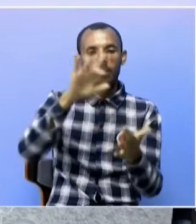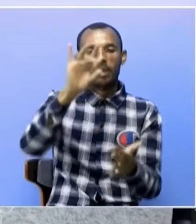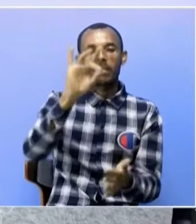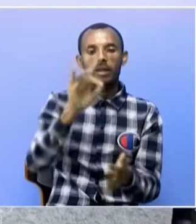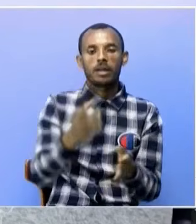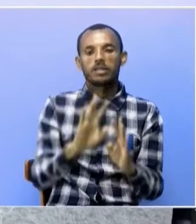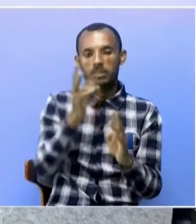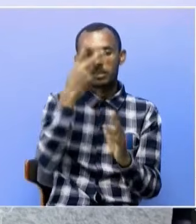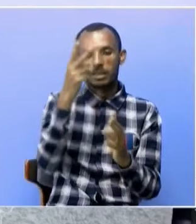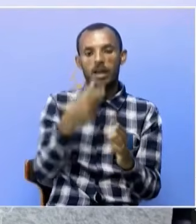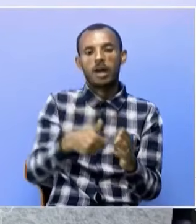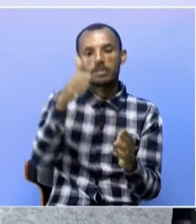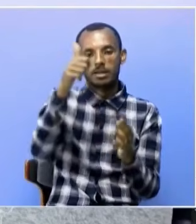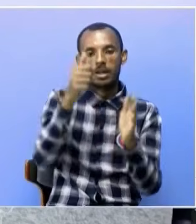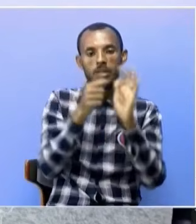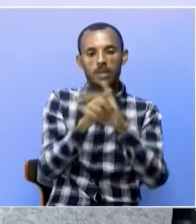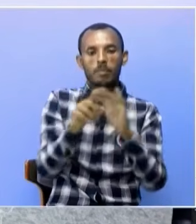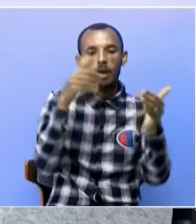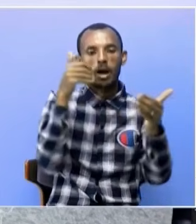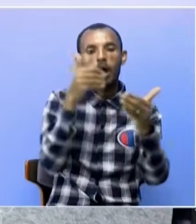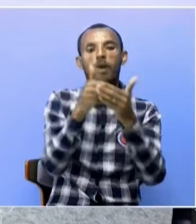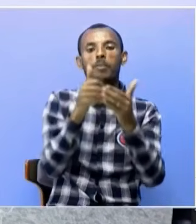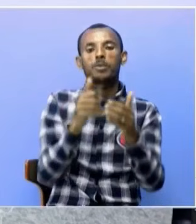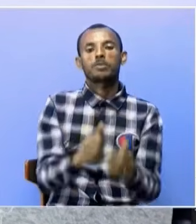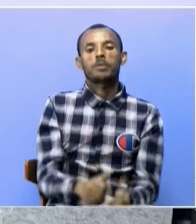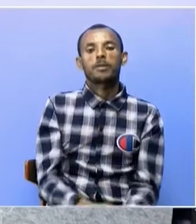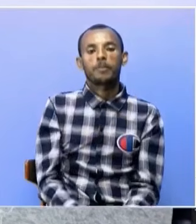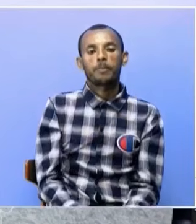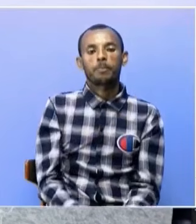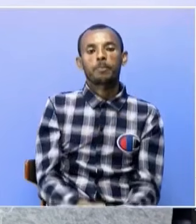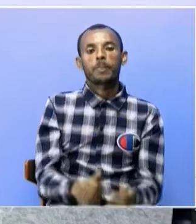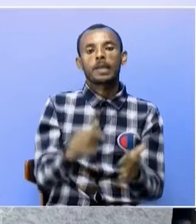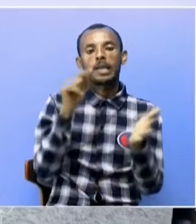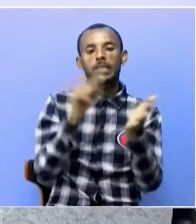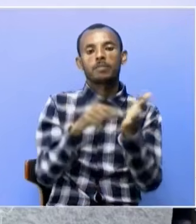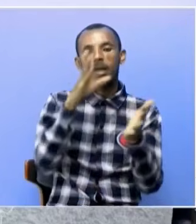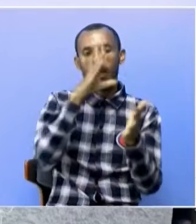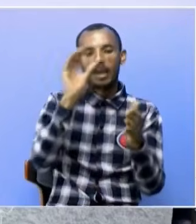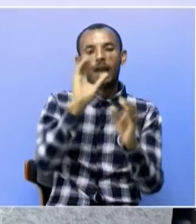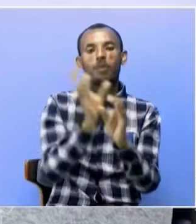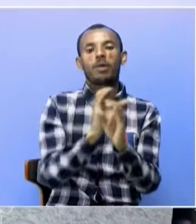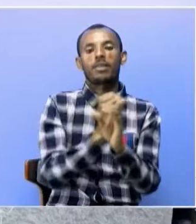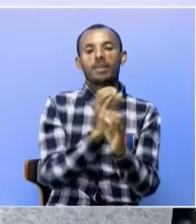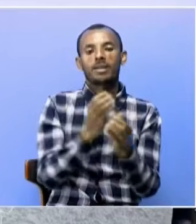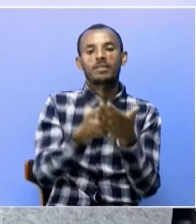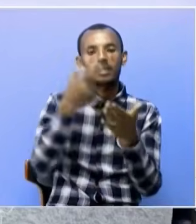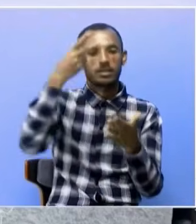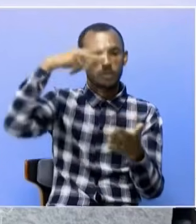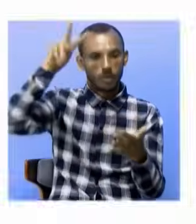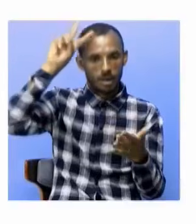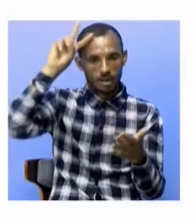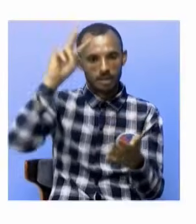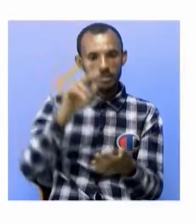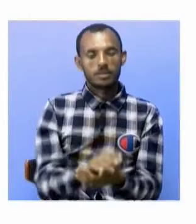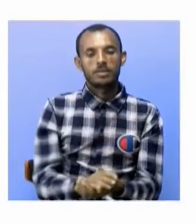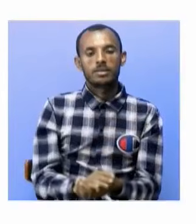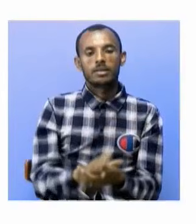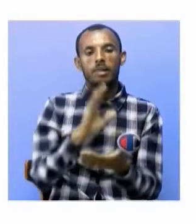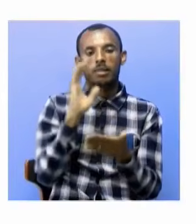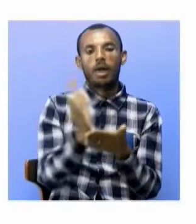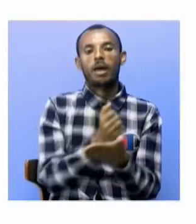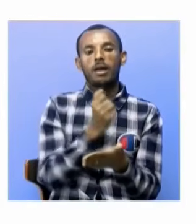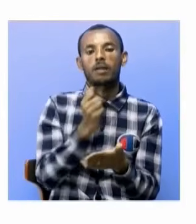take some other example on approximating decimals and calculating their squares. Take